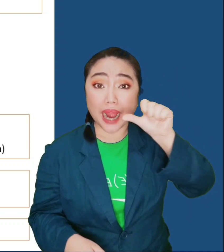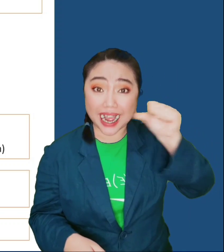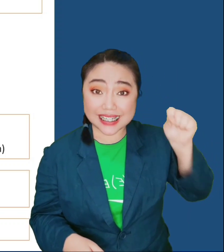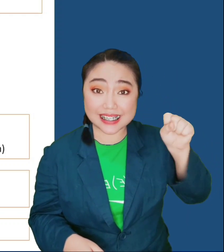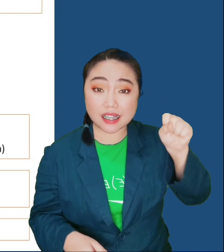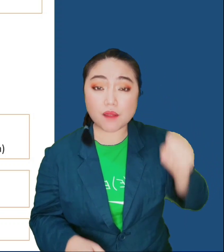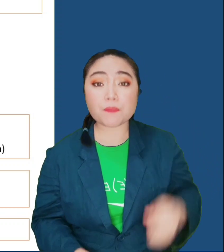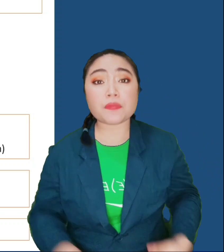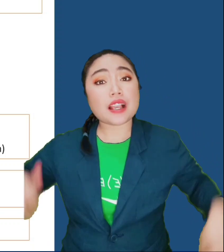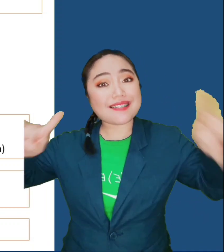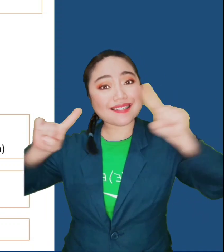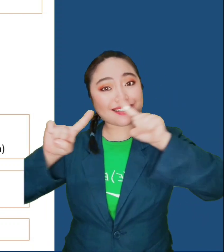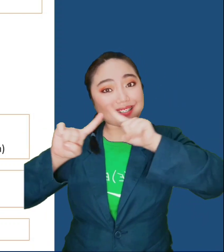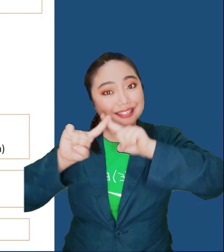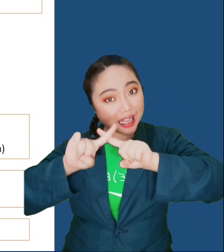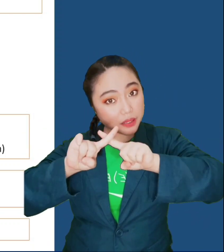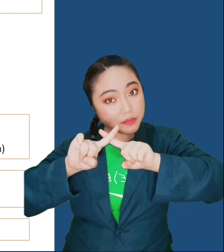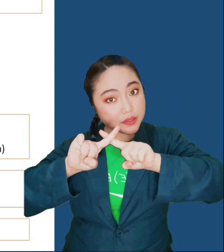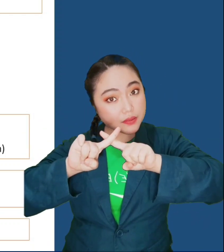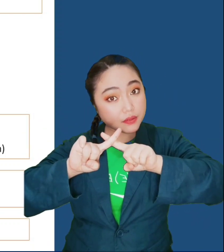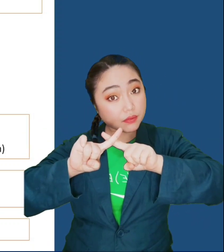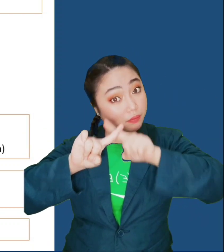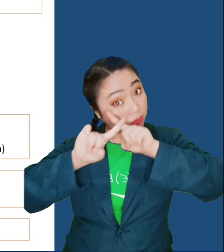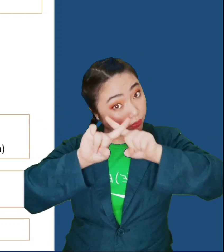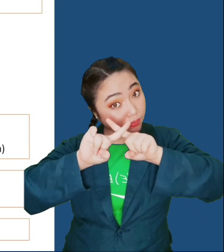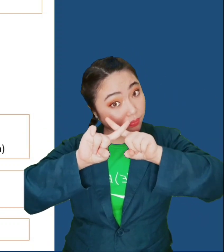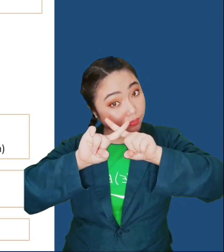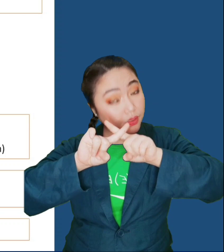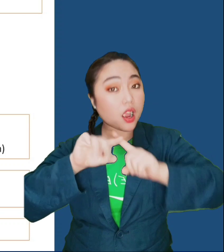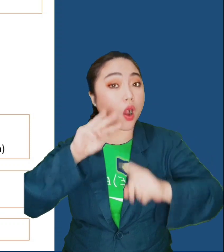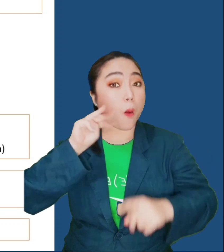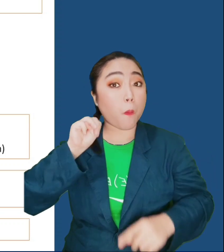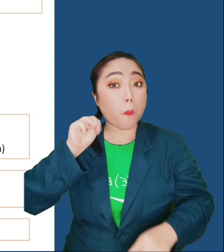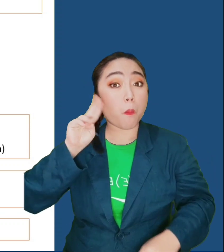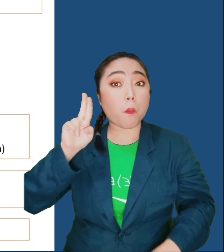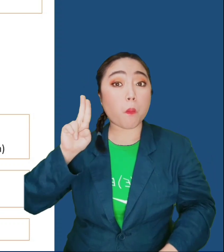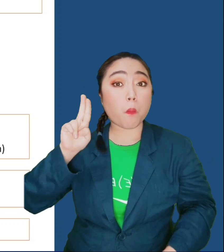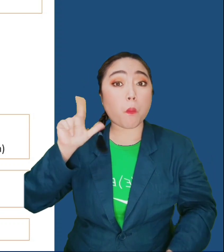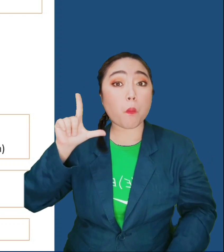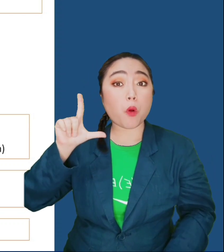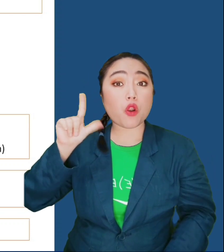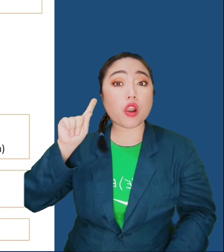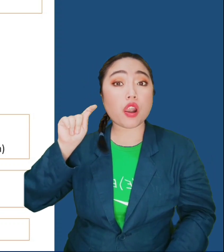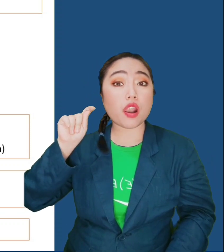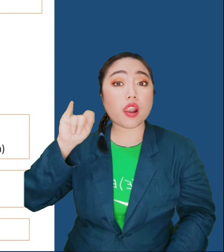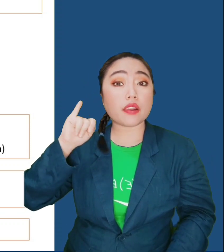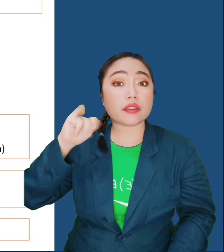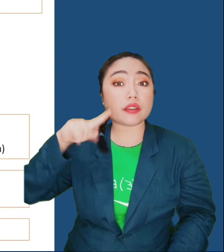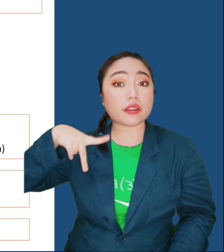Weight is mass multiply